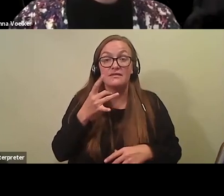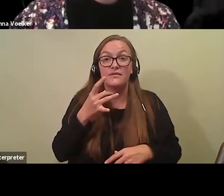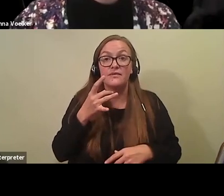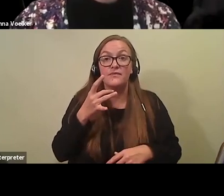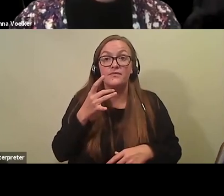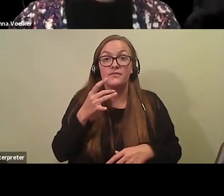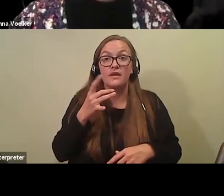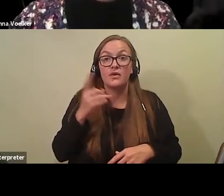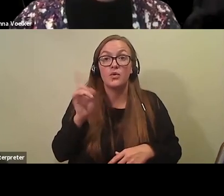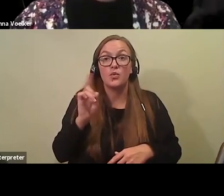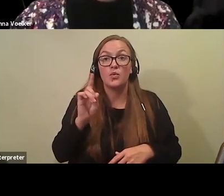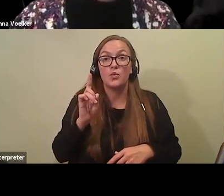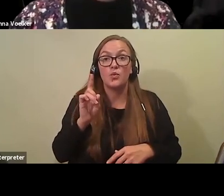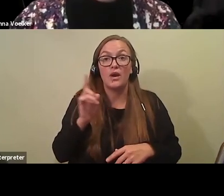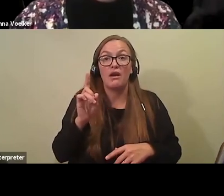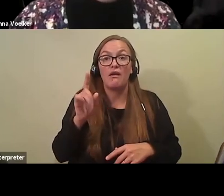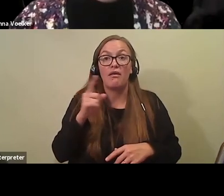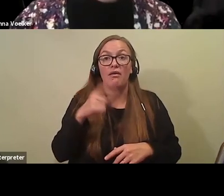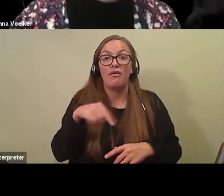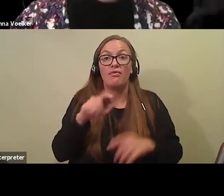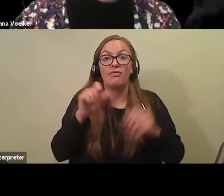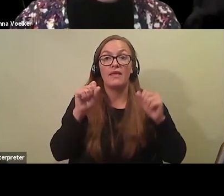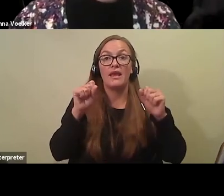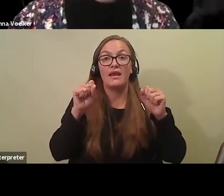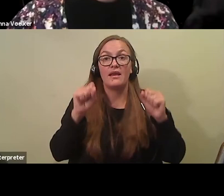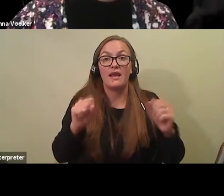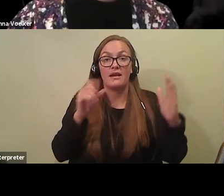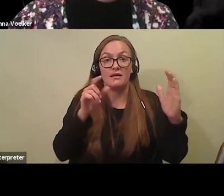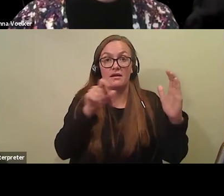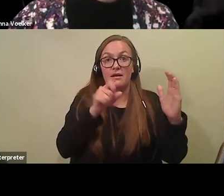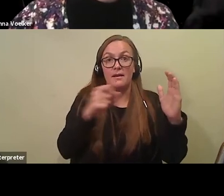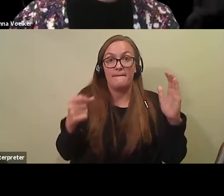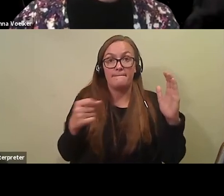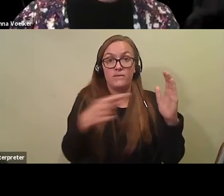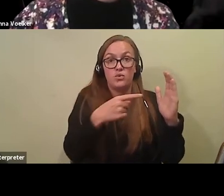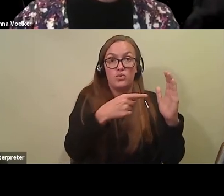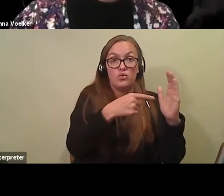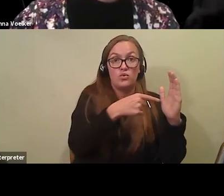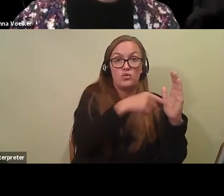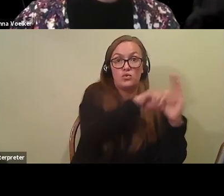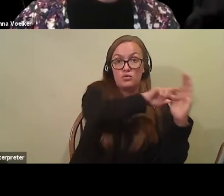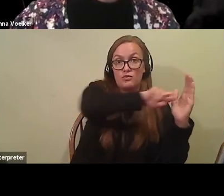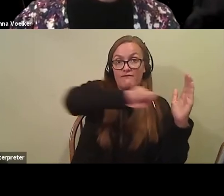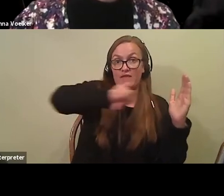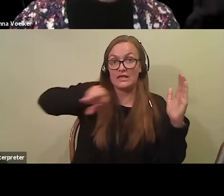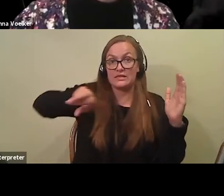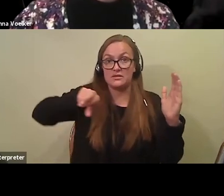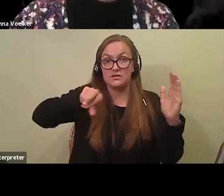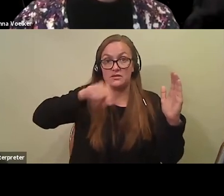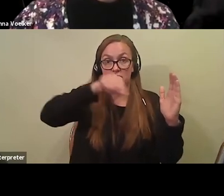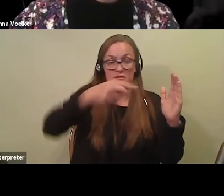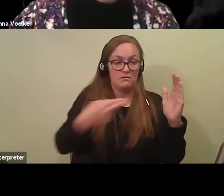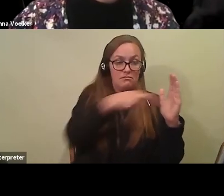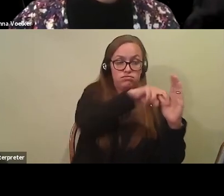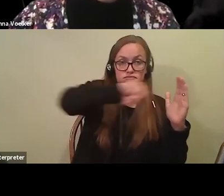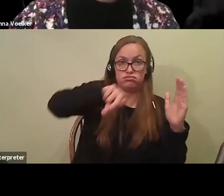where that they can just go straight into one mirror and then get reflected back to the cell phone inside the kyber